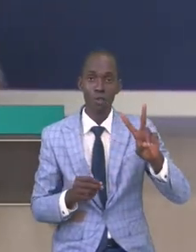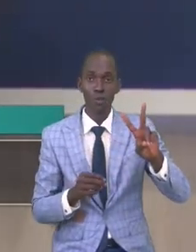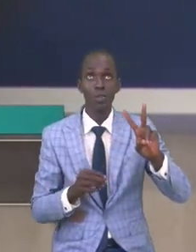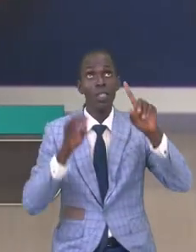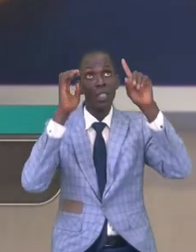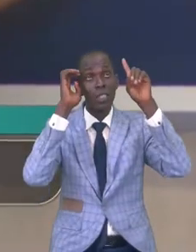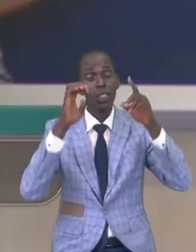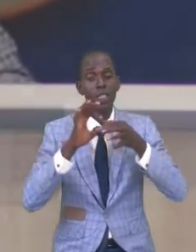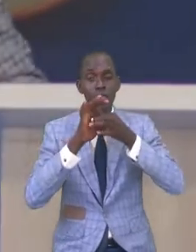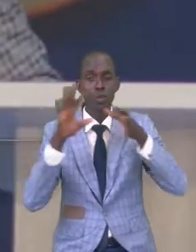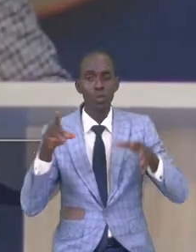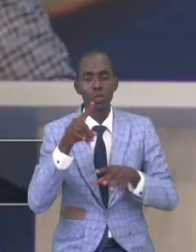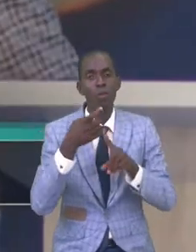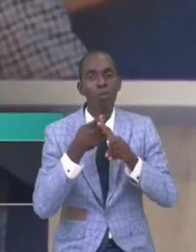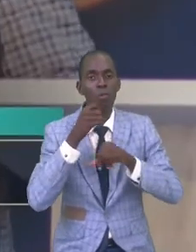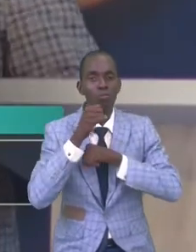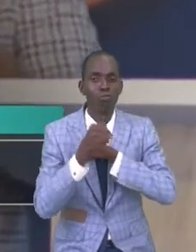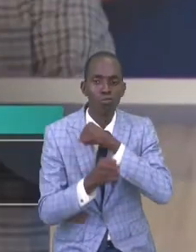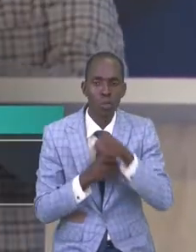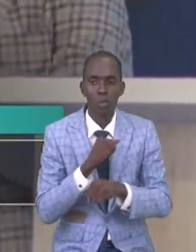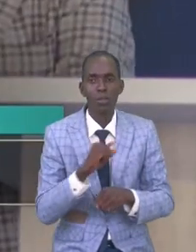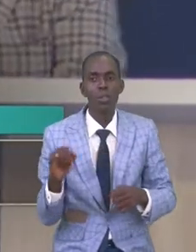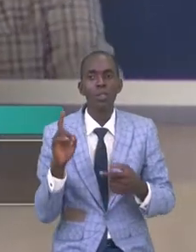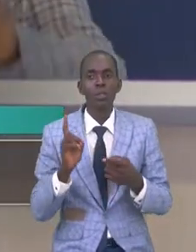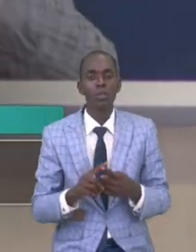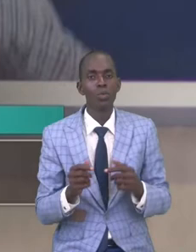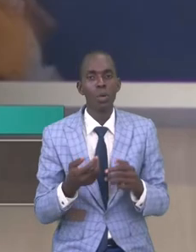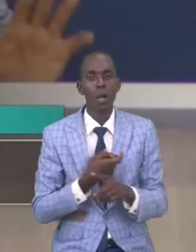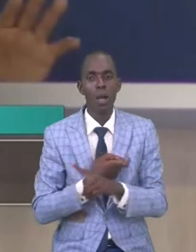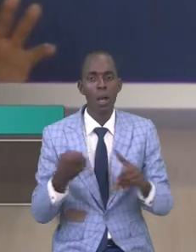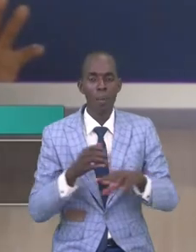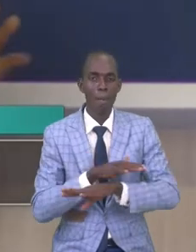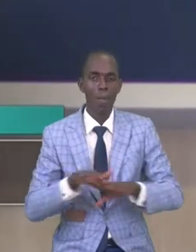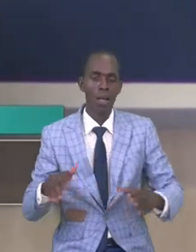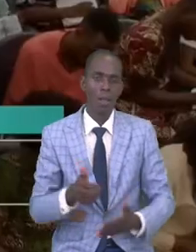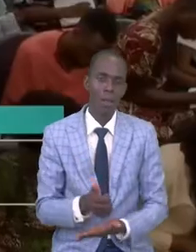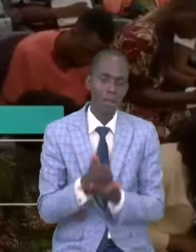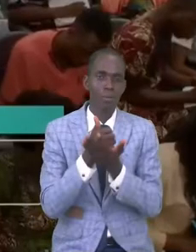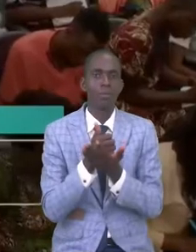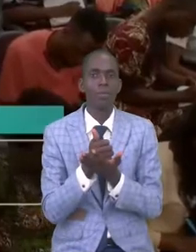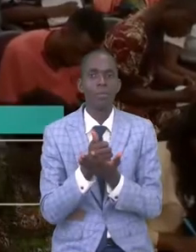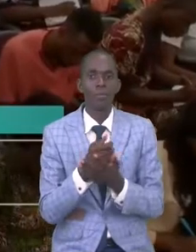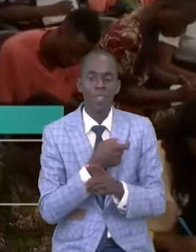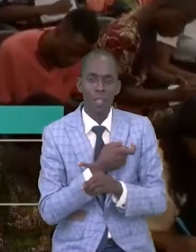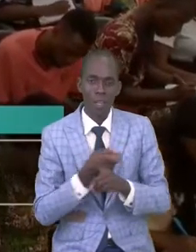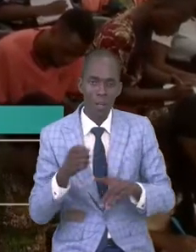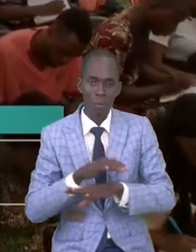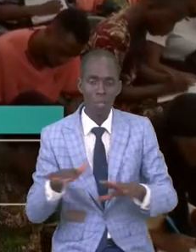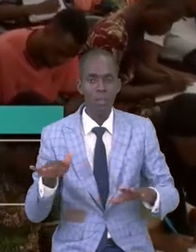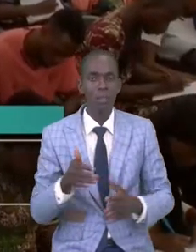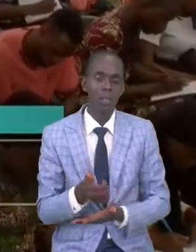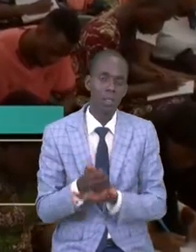from suffering to harmless help. Harmless